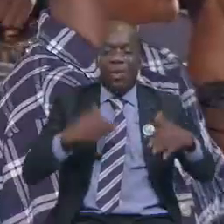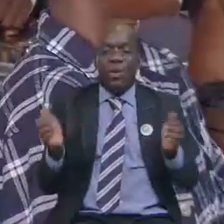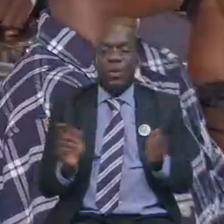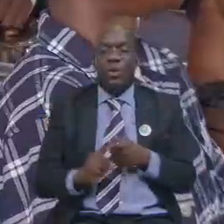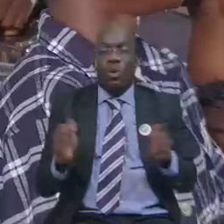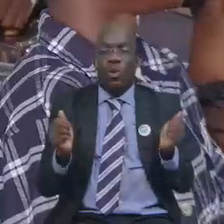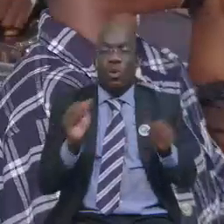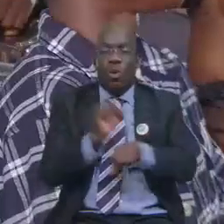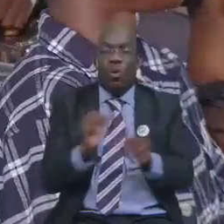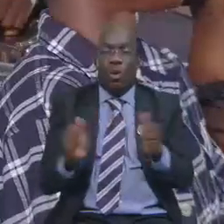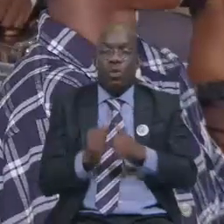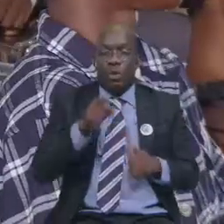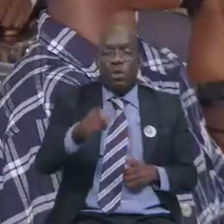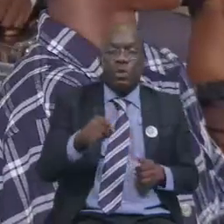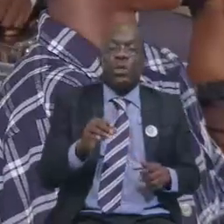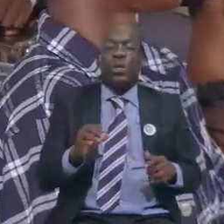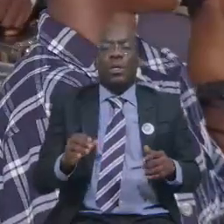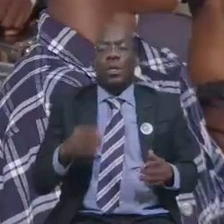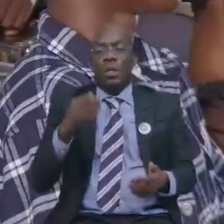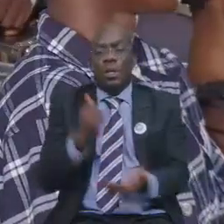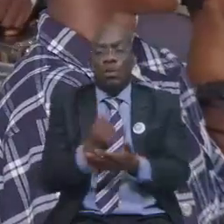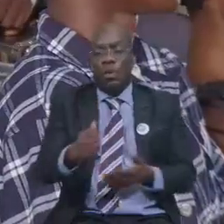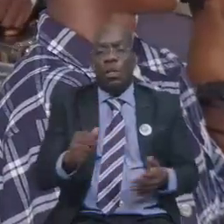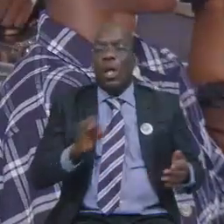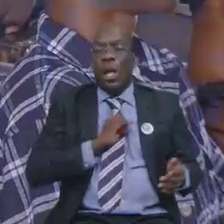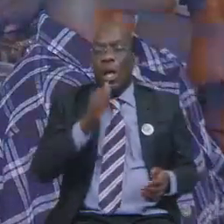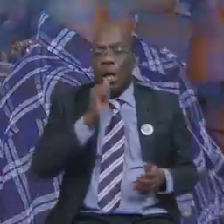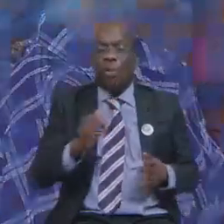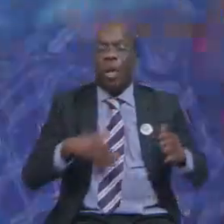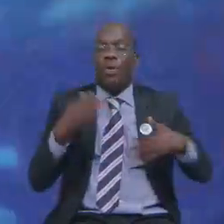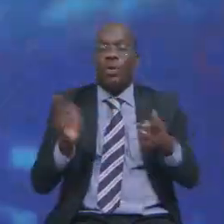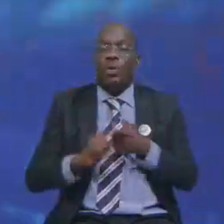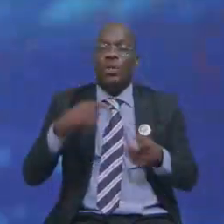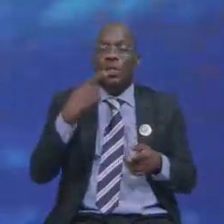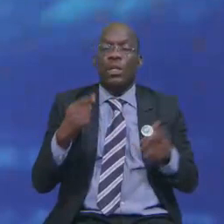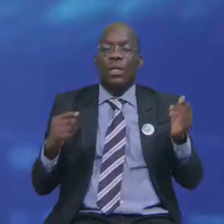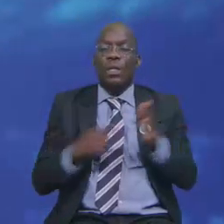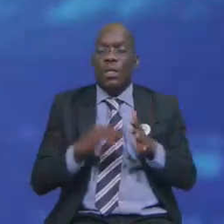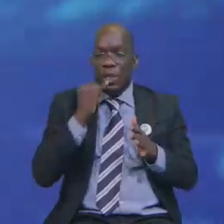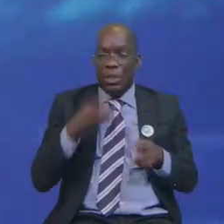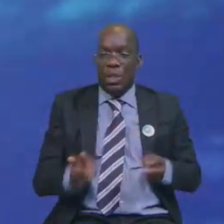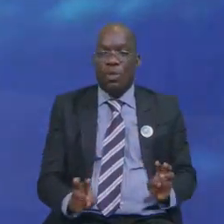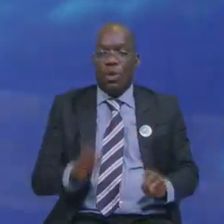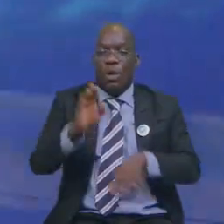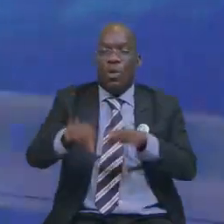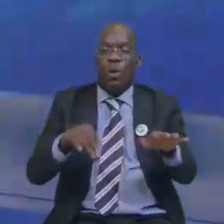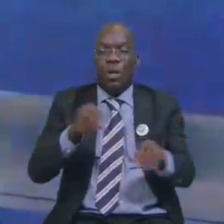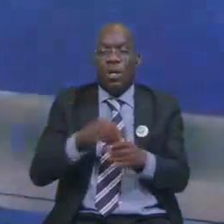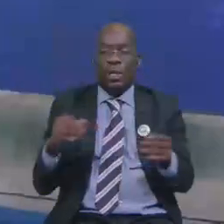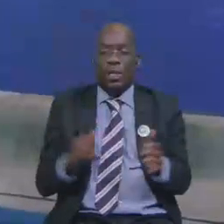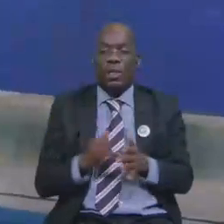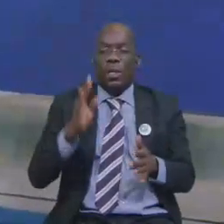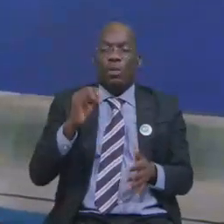I'm happy to say, this is the way, walk ye therein, and by the grace of